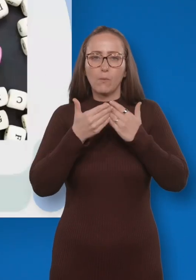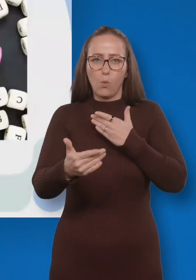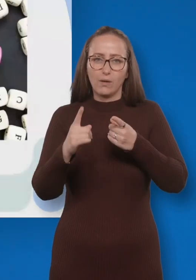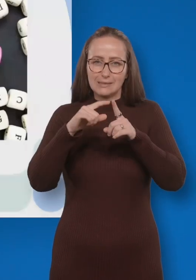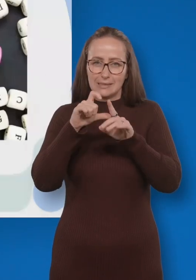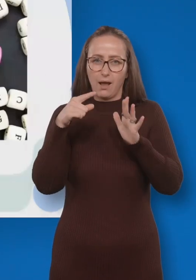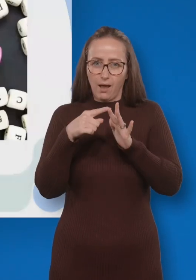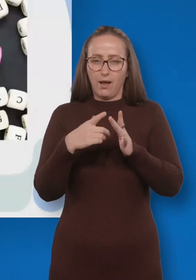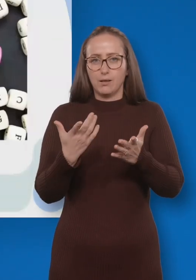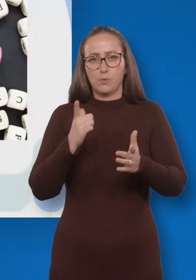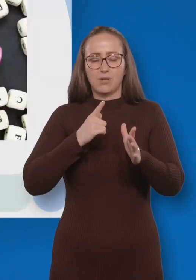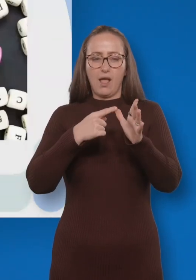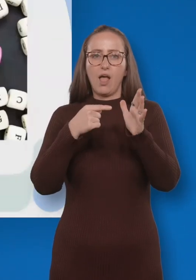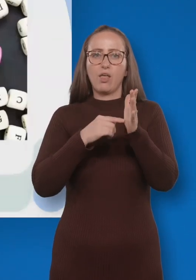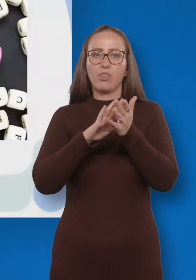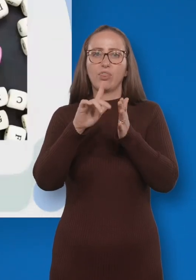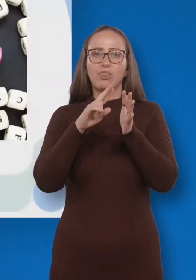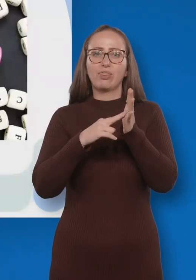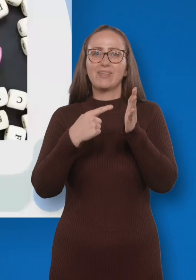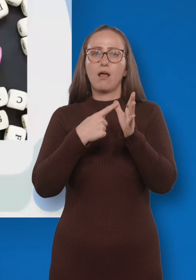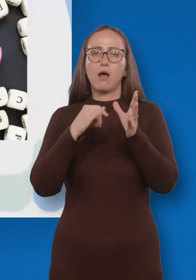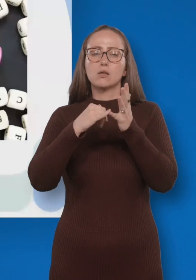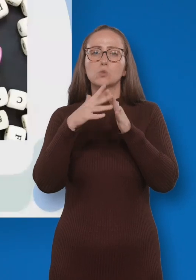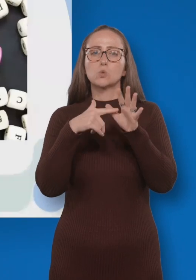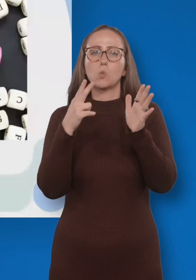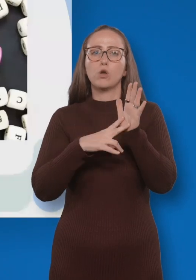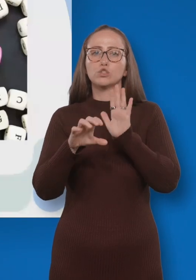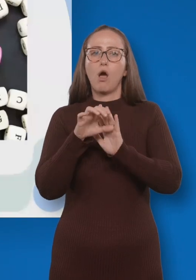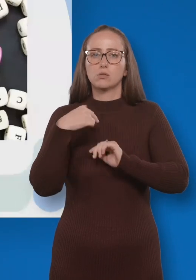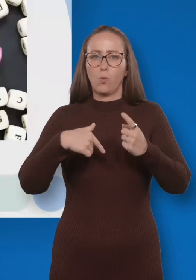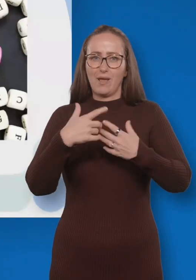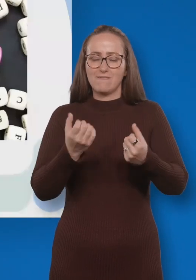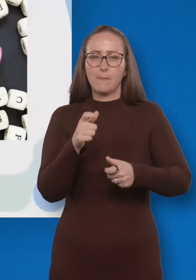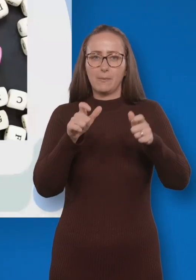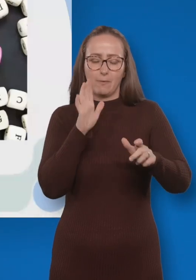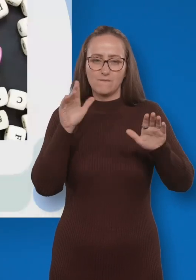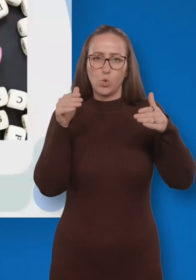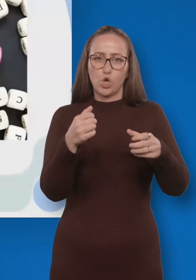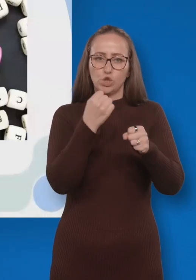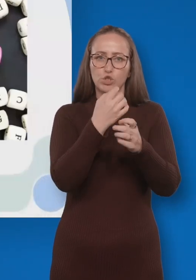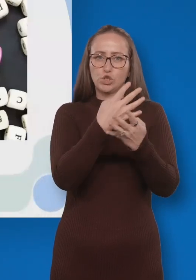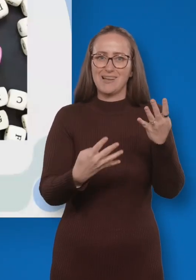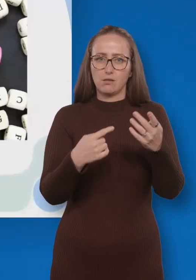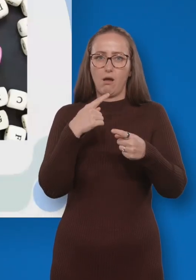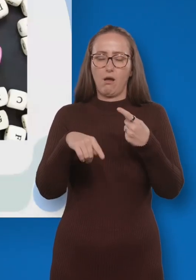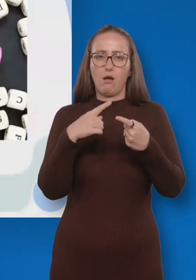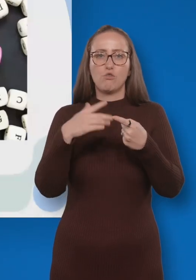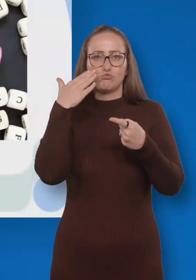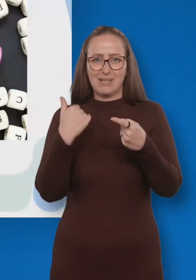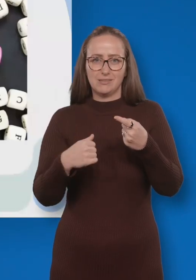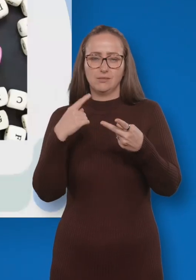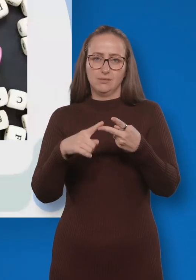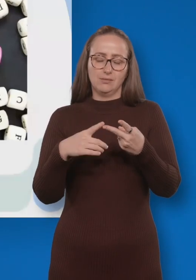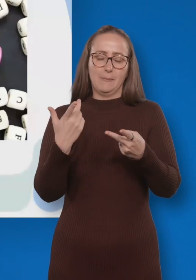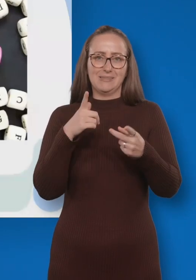have the Athena Swan Charter, people have historically focused on gender and race and ethnicity. But when we think about EDI, it